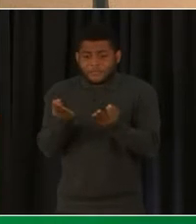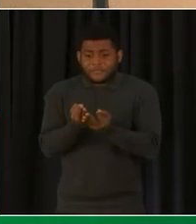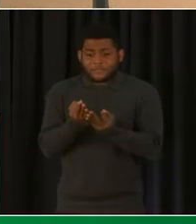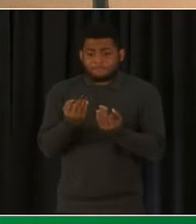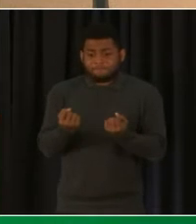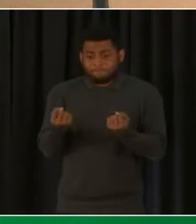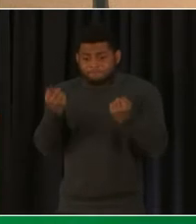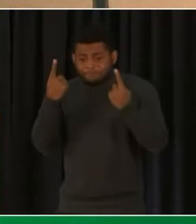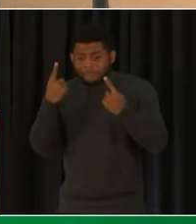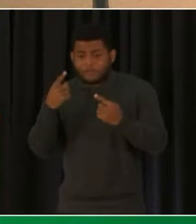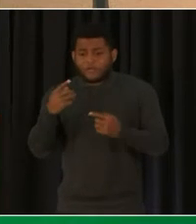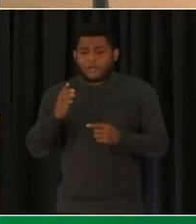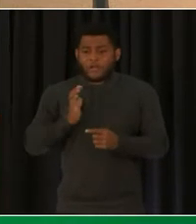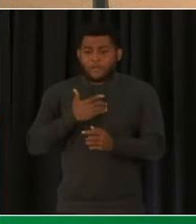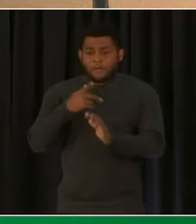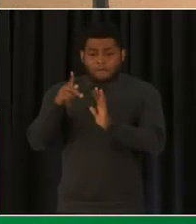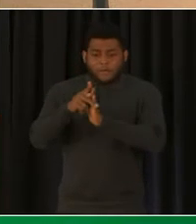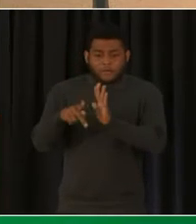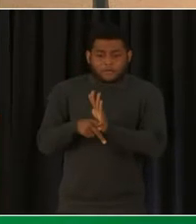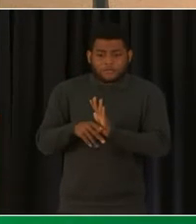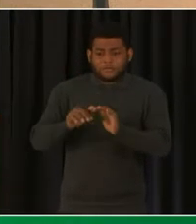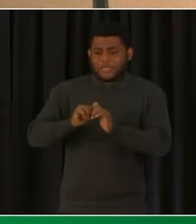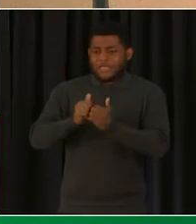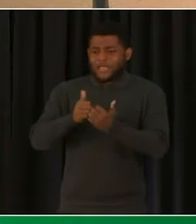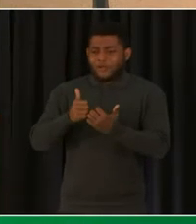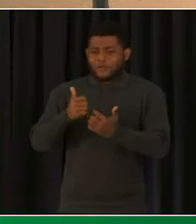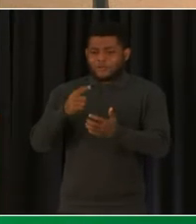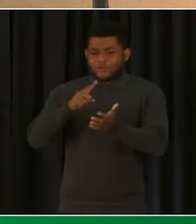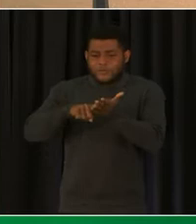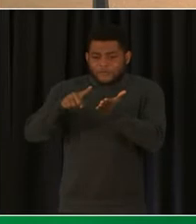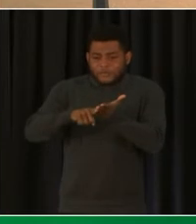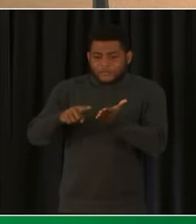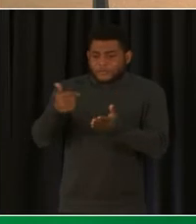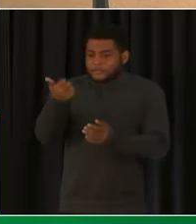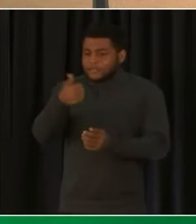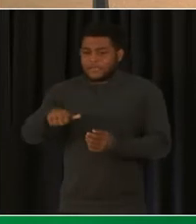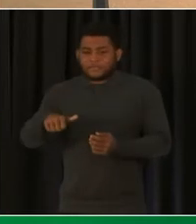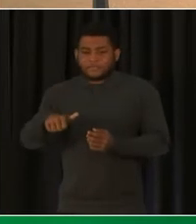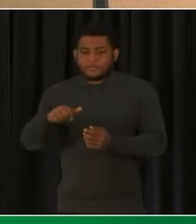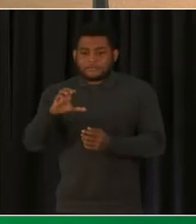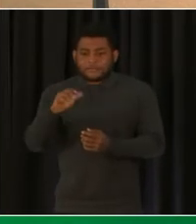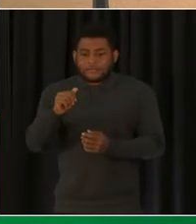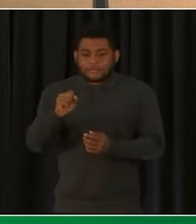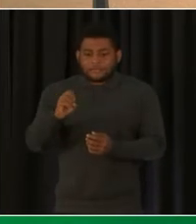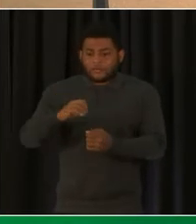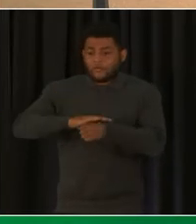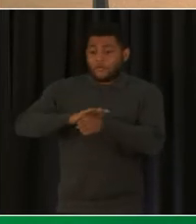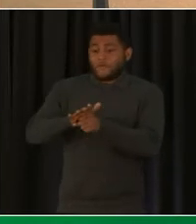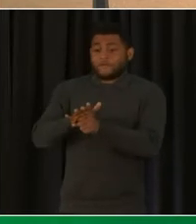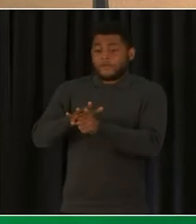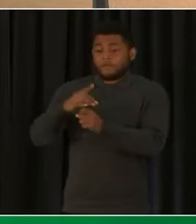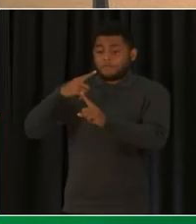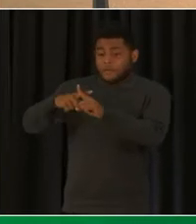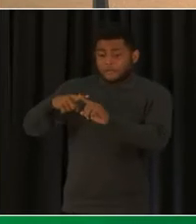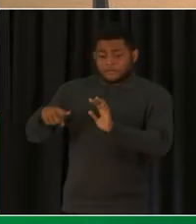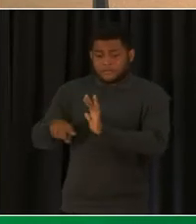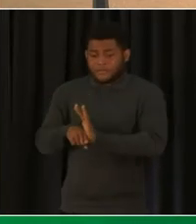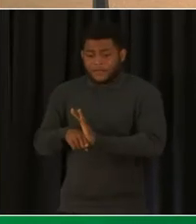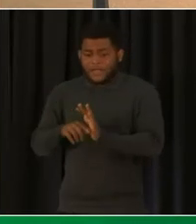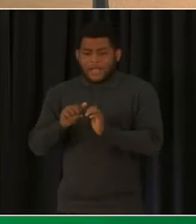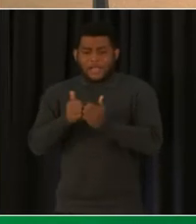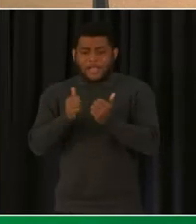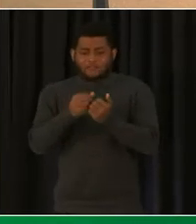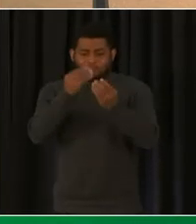our protocols of how we investigate any case of COVID-19, how we